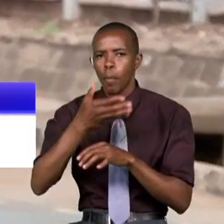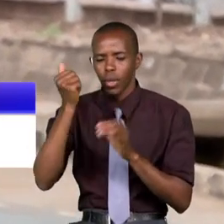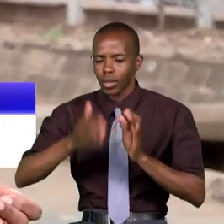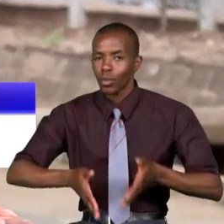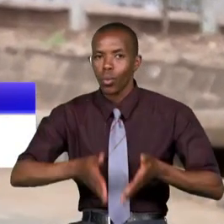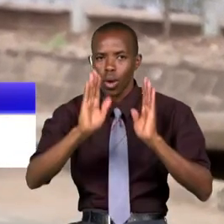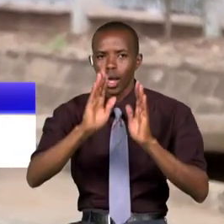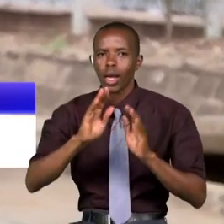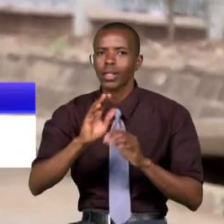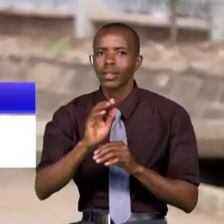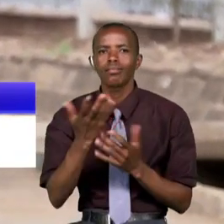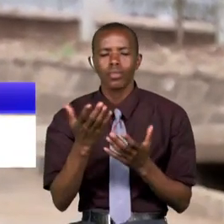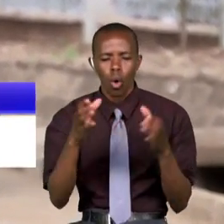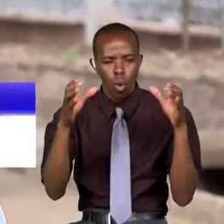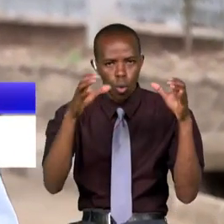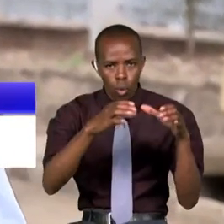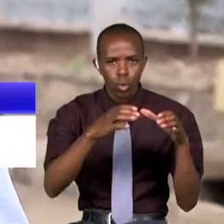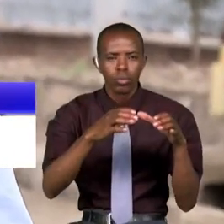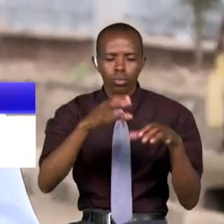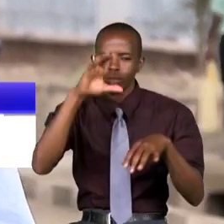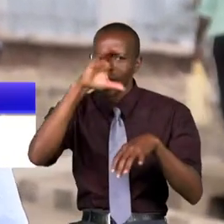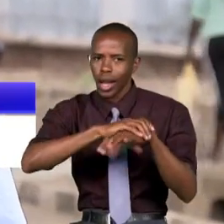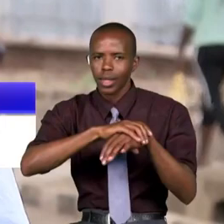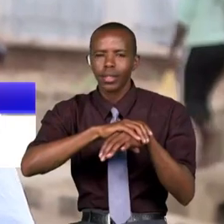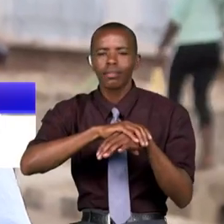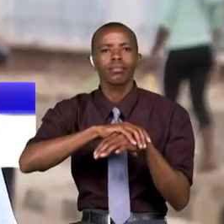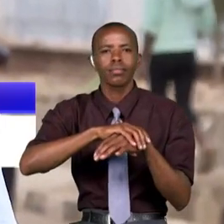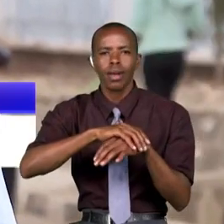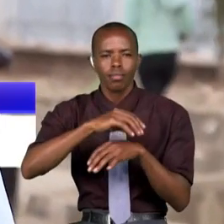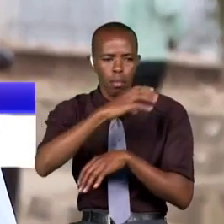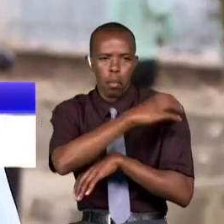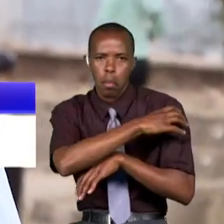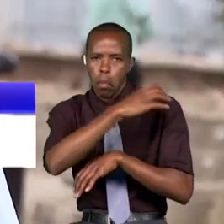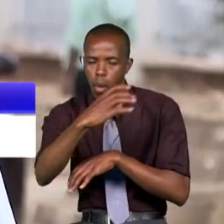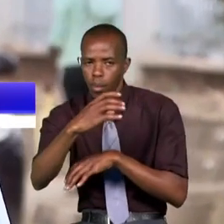route for any individual or party to clench the seat to any government.